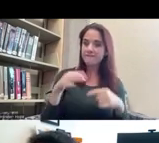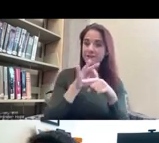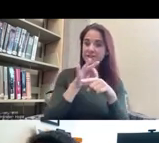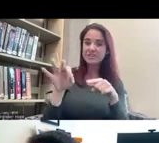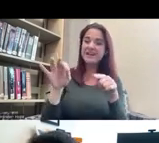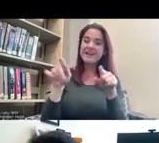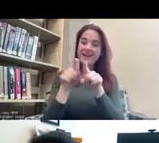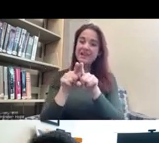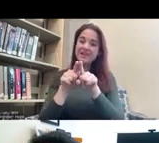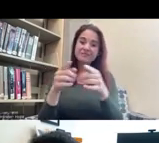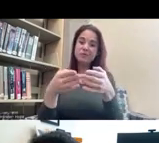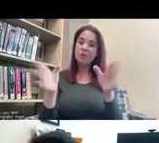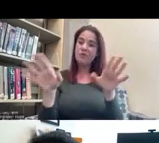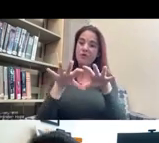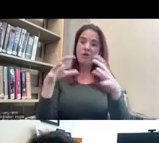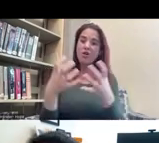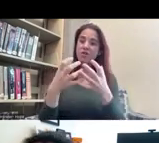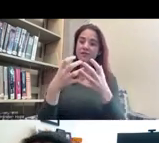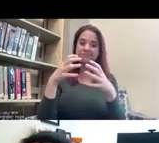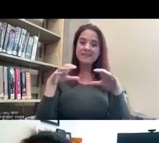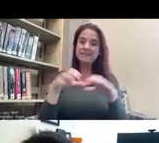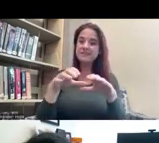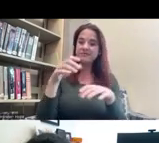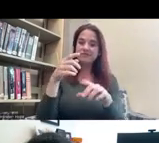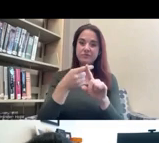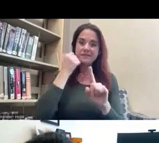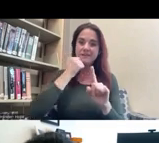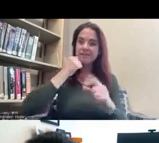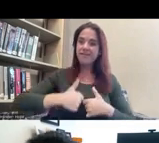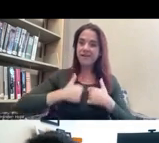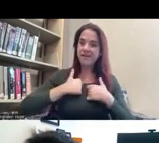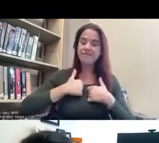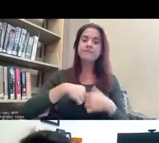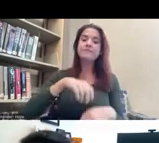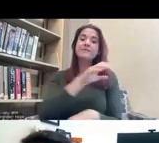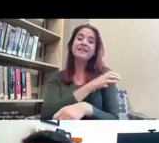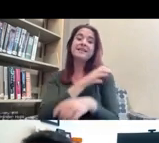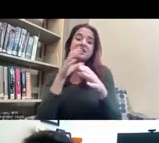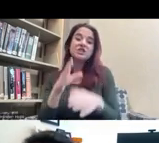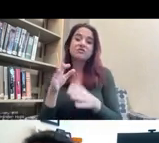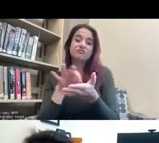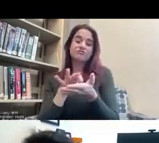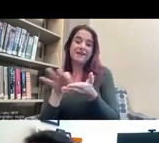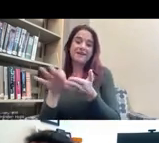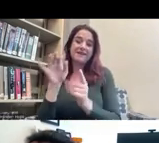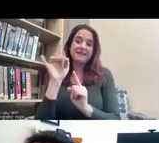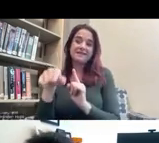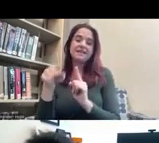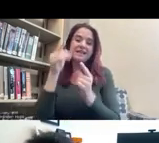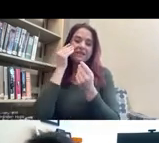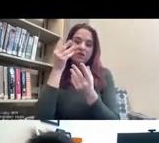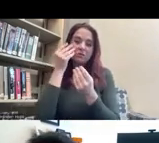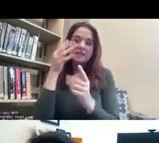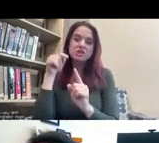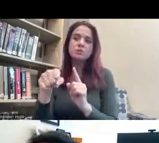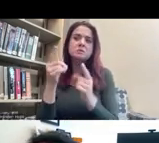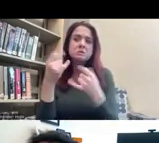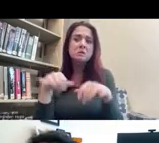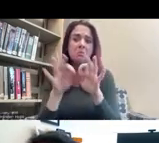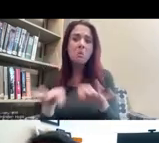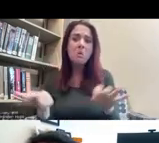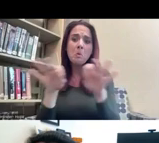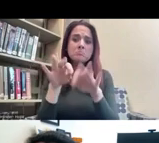overall activities of daily living. Now, the clinician rated toxicity information was still very important and